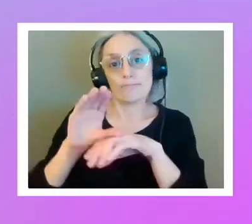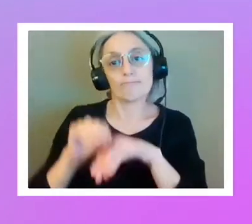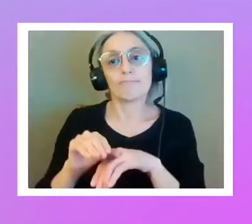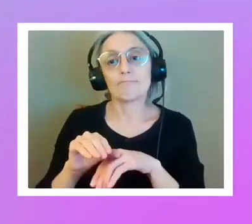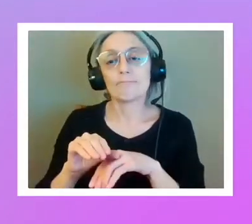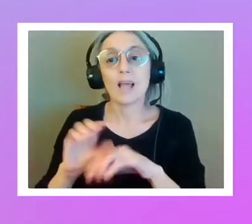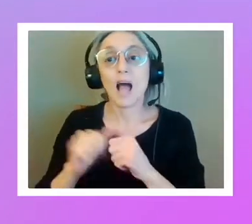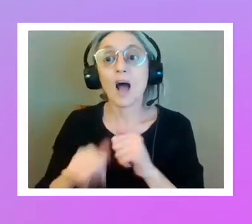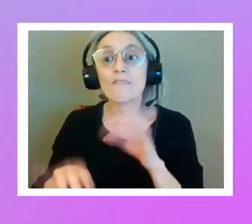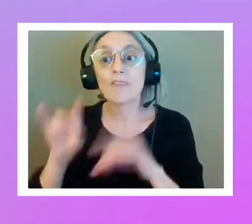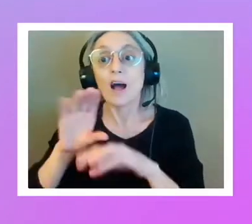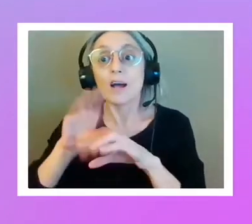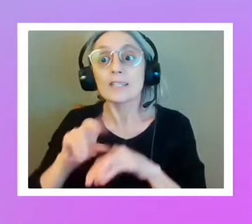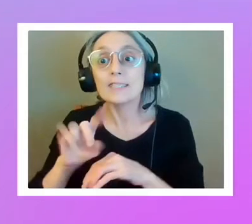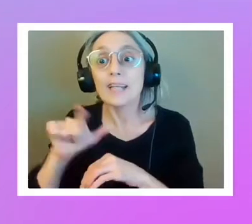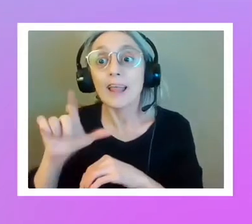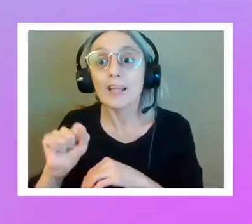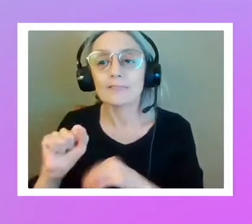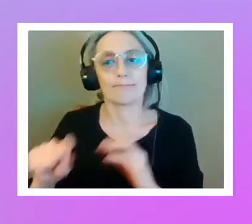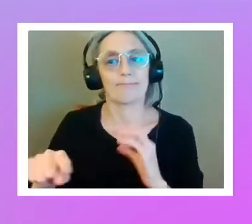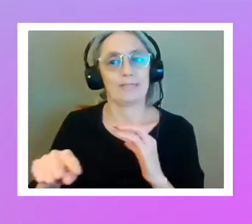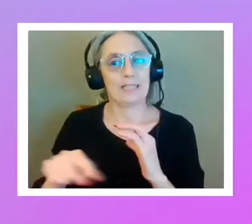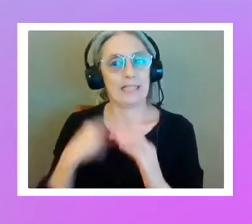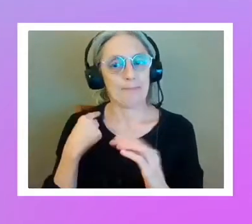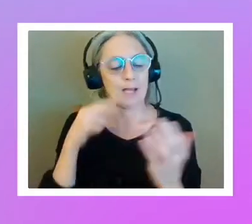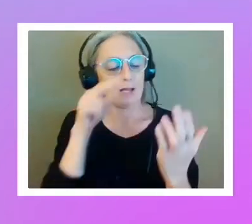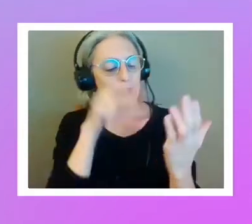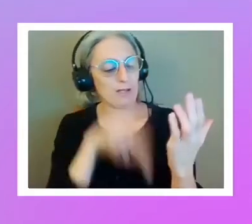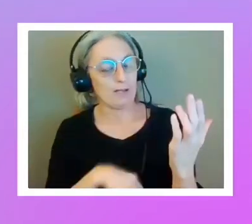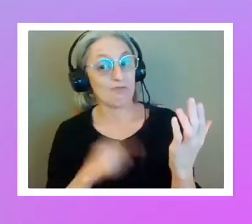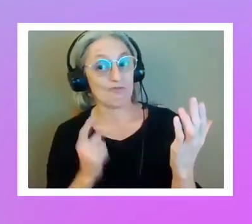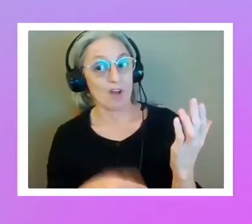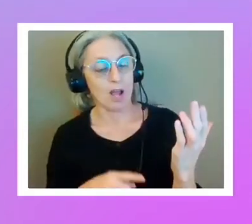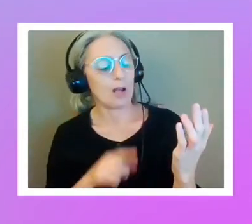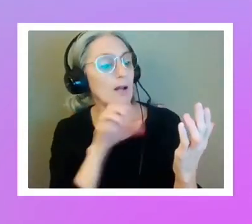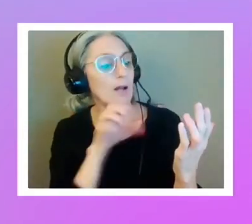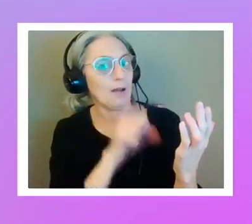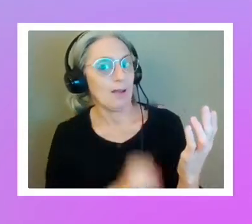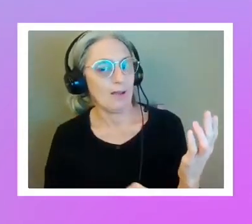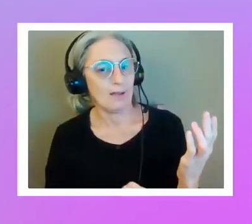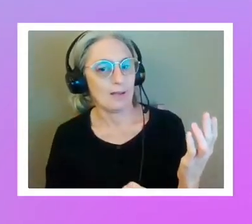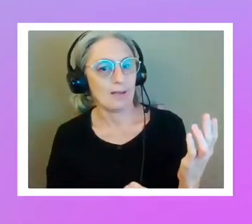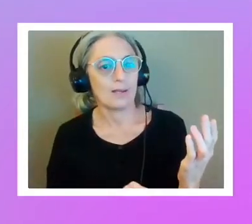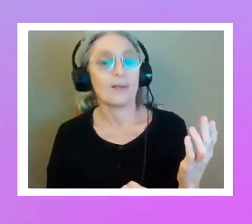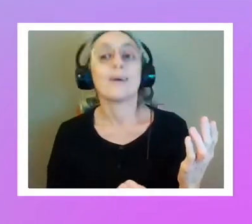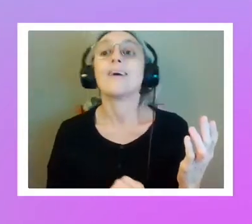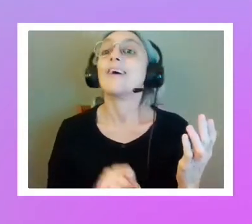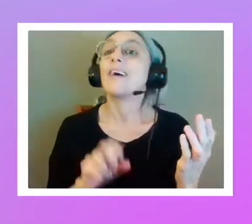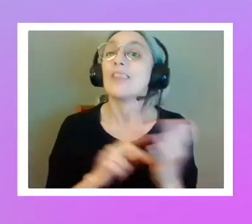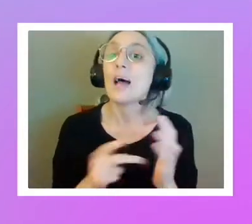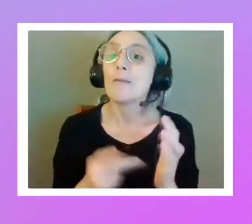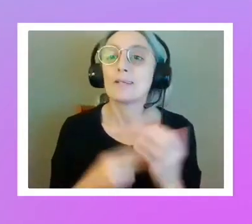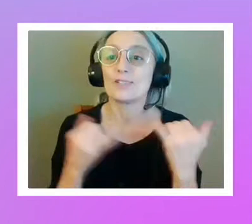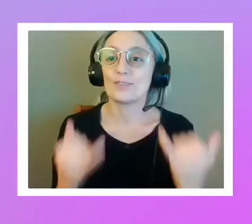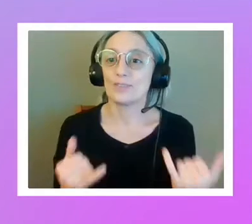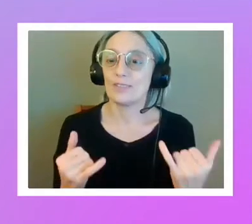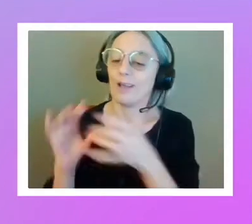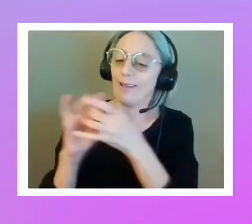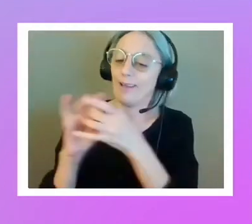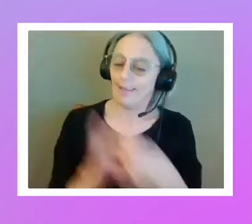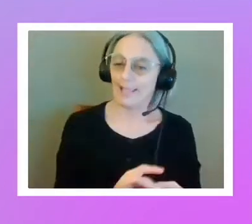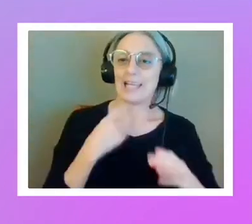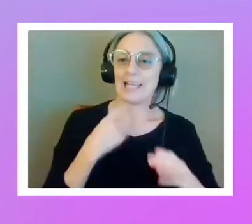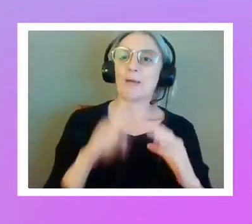right? So that's why today we have to talk about emails for everyone, because if our